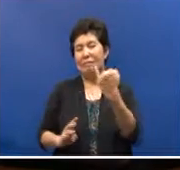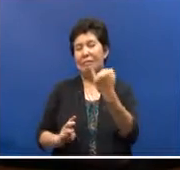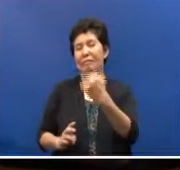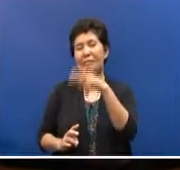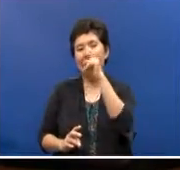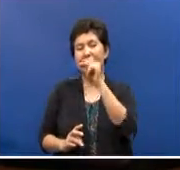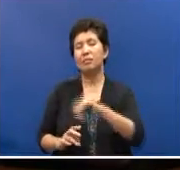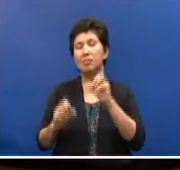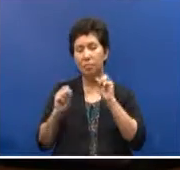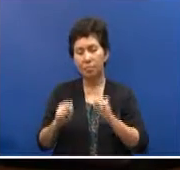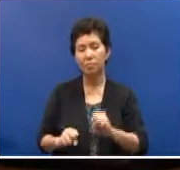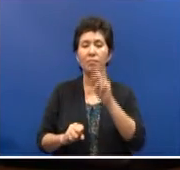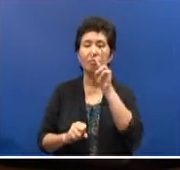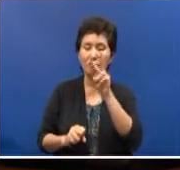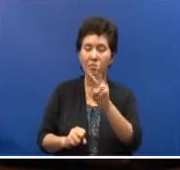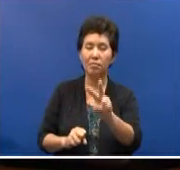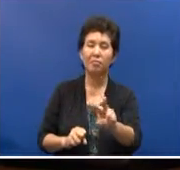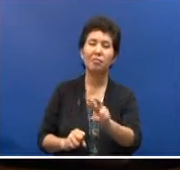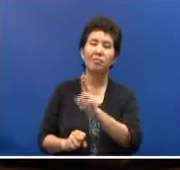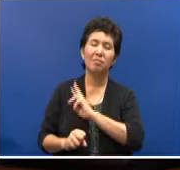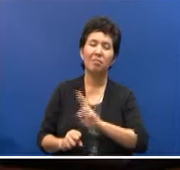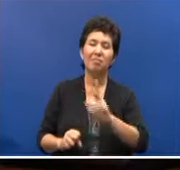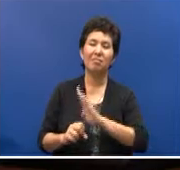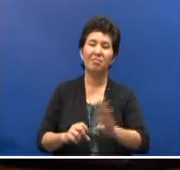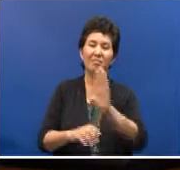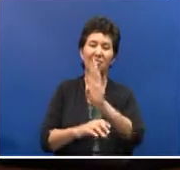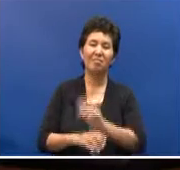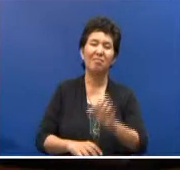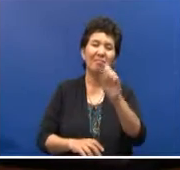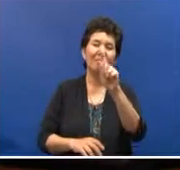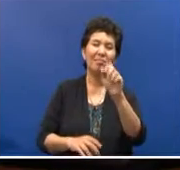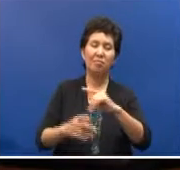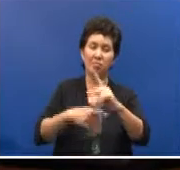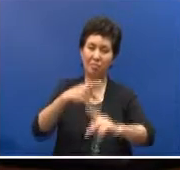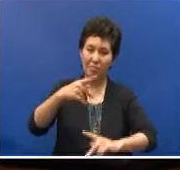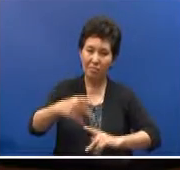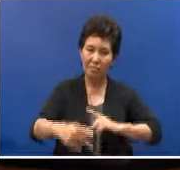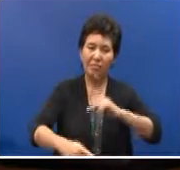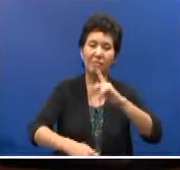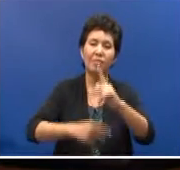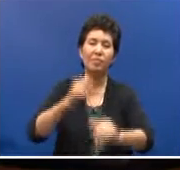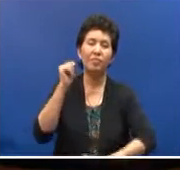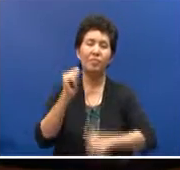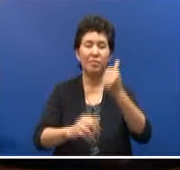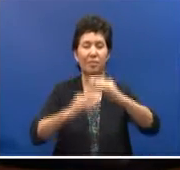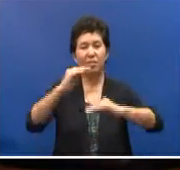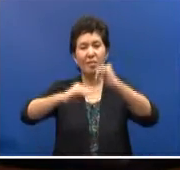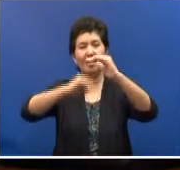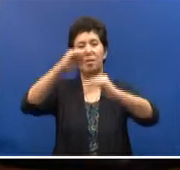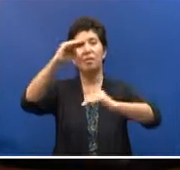so we can see that race and ethnic relation is a process which develops through